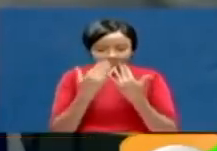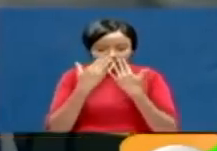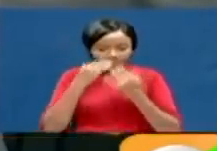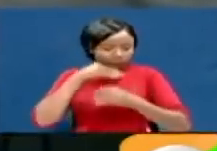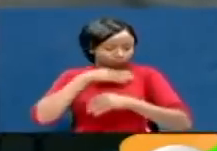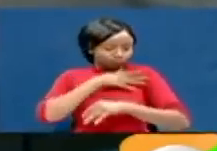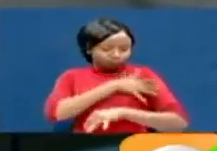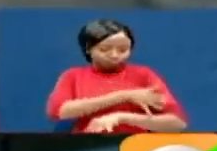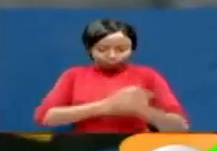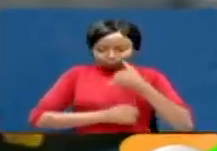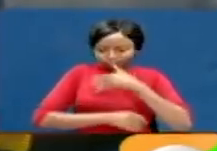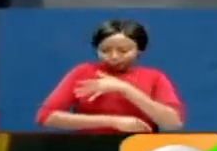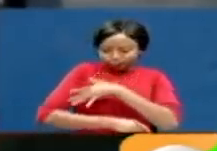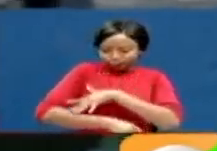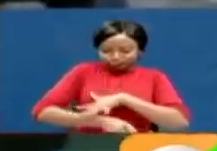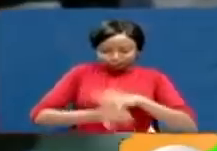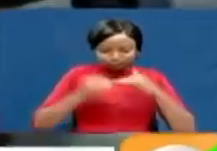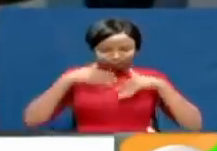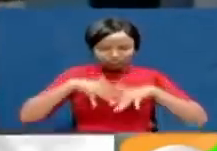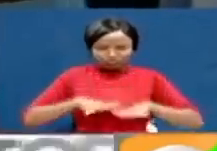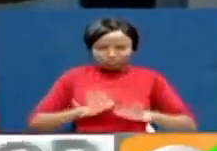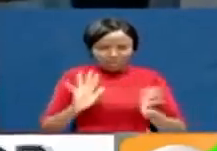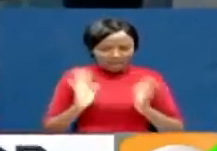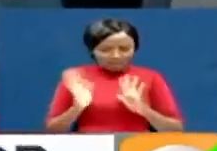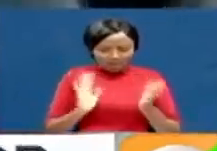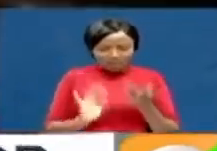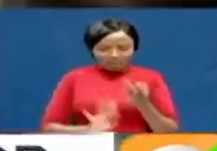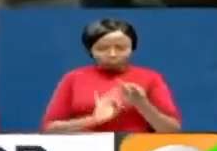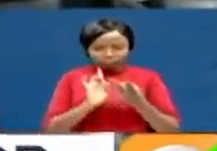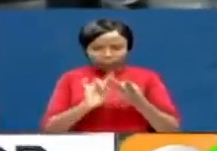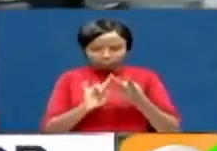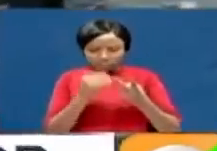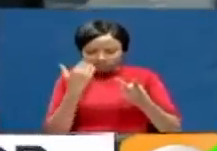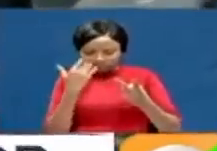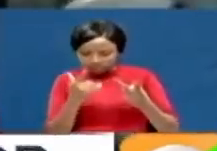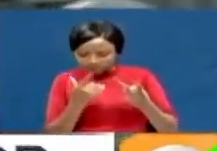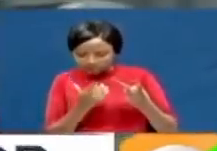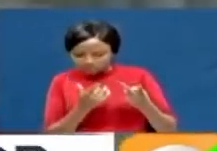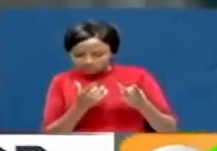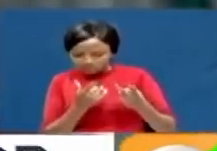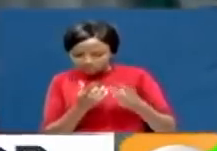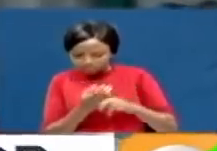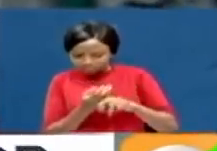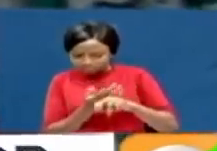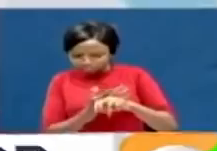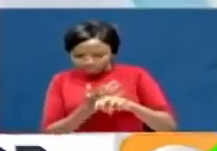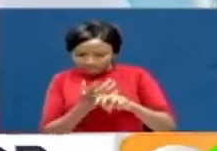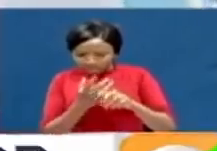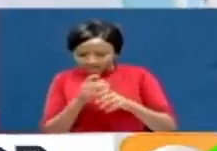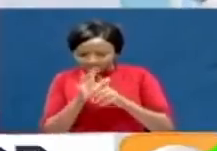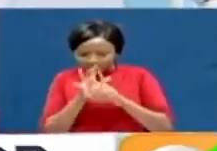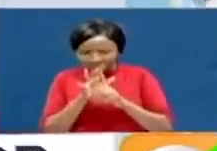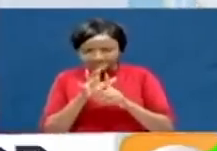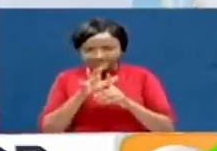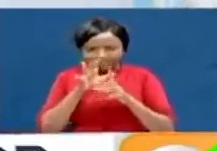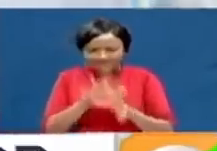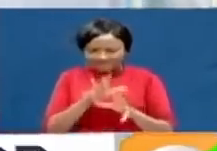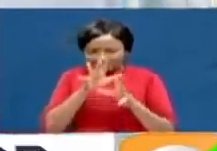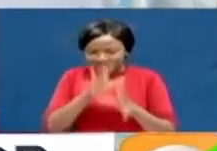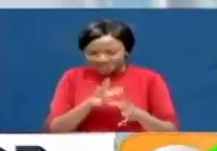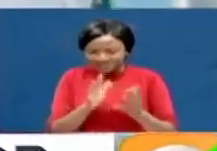airflow. It is checking the expiratory flow sensor. It is also checking the pressure sensor, because you don't want to give so